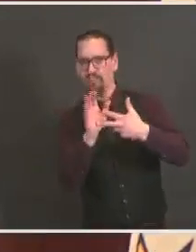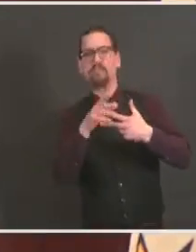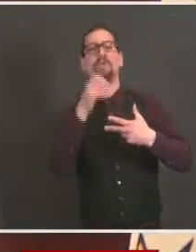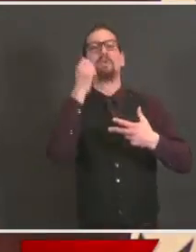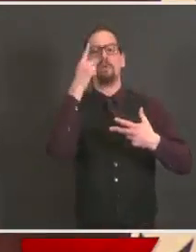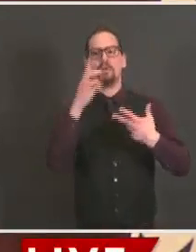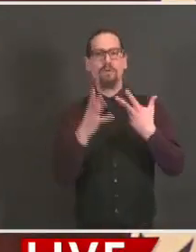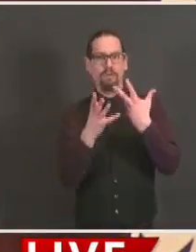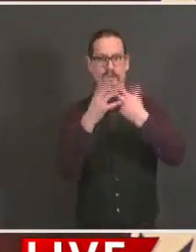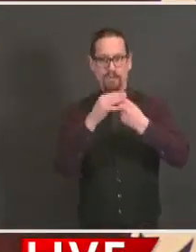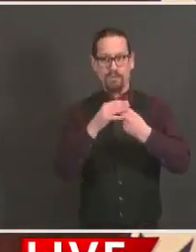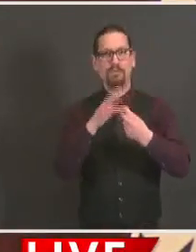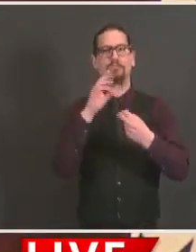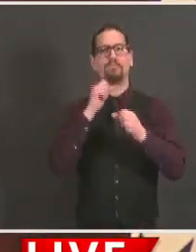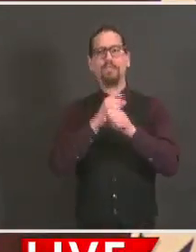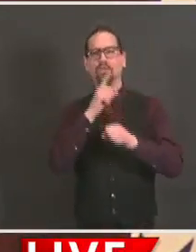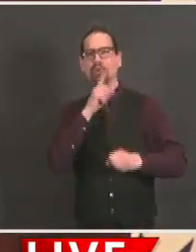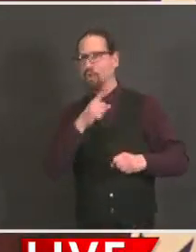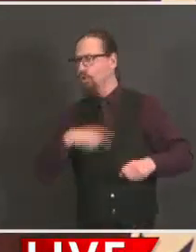statewide approach.